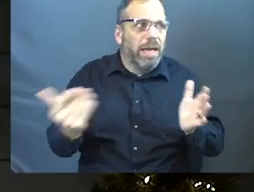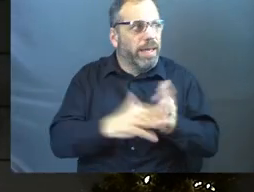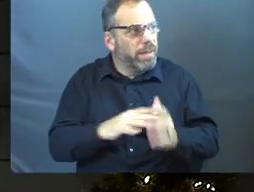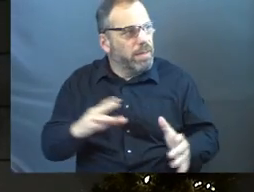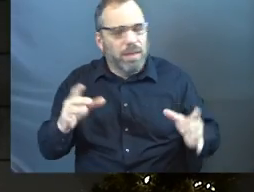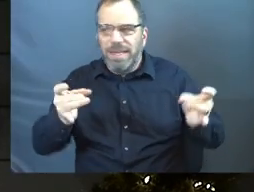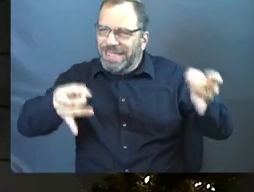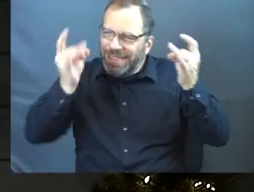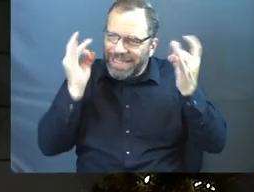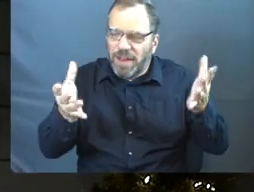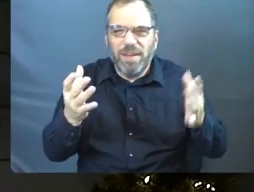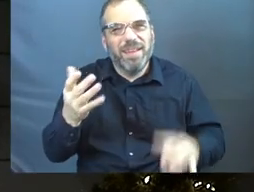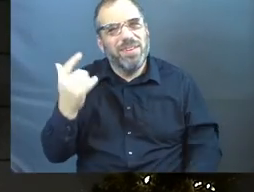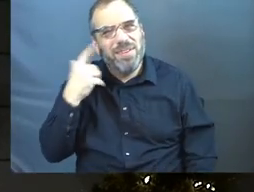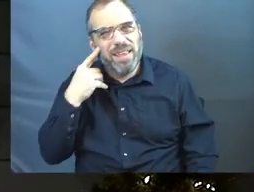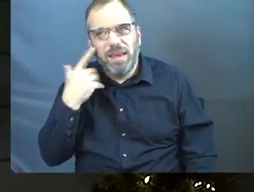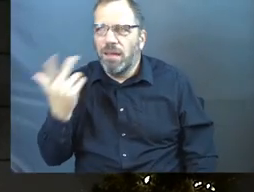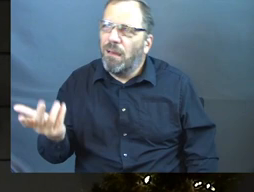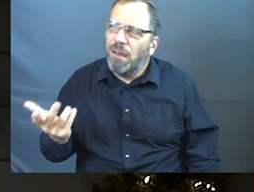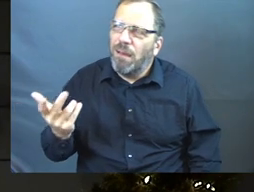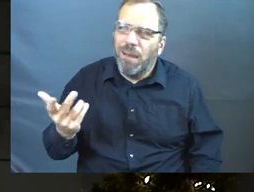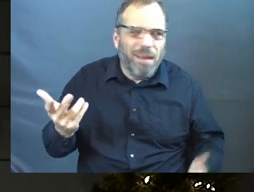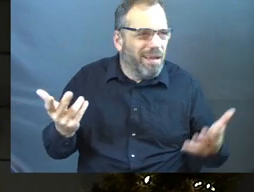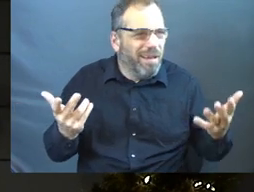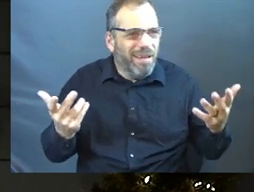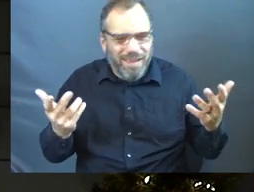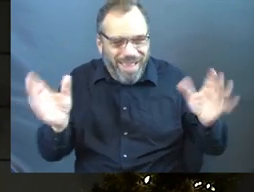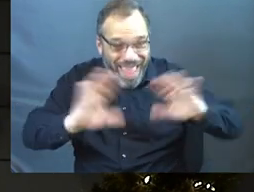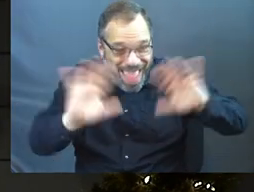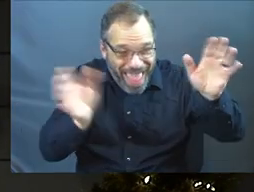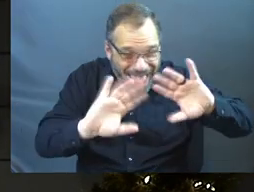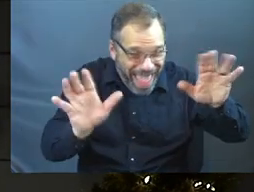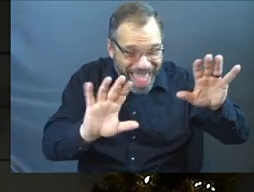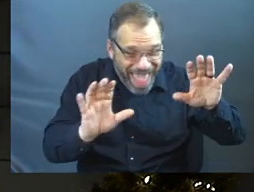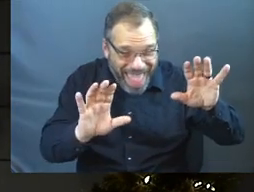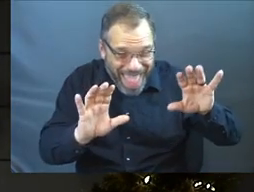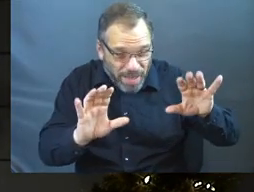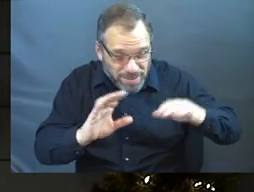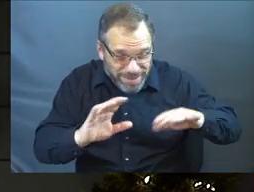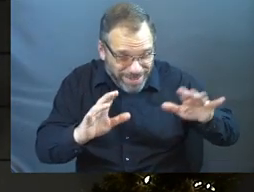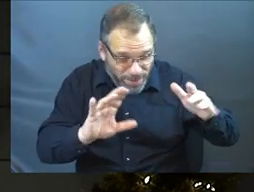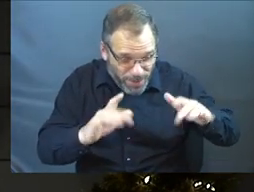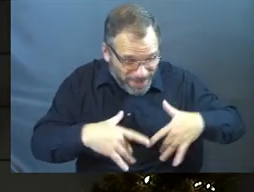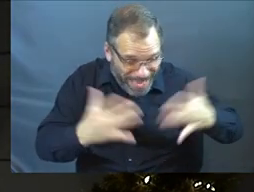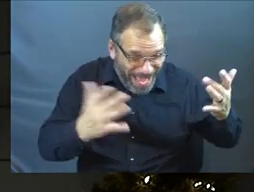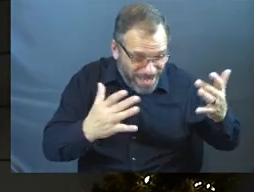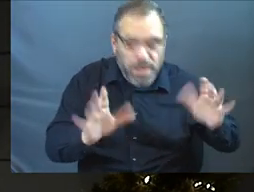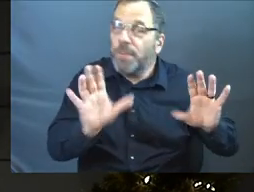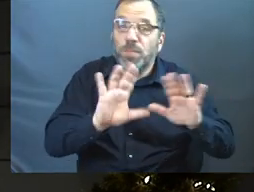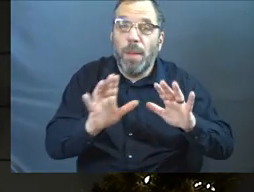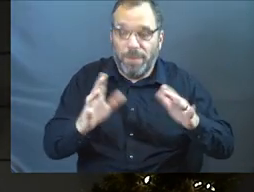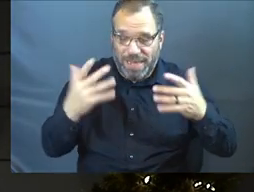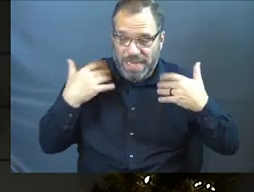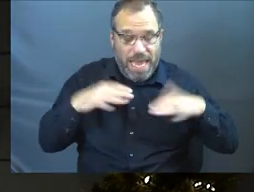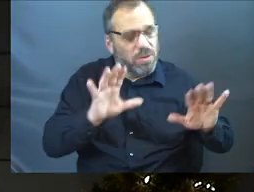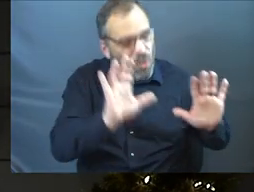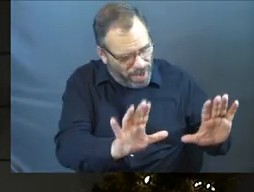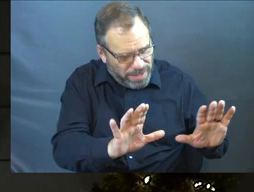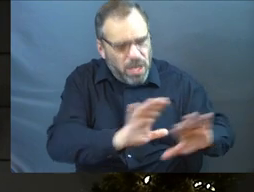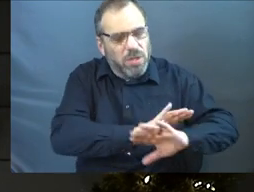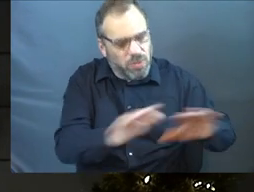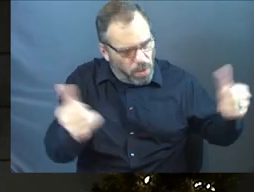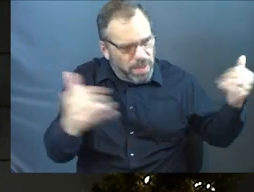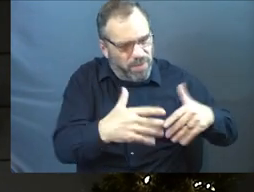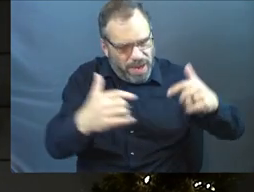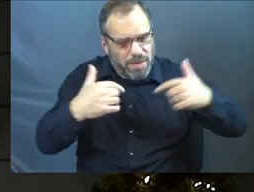Again, you would think that they'd be like, hey, we're, you know, hey, just gently. It's like, oh, real scary. But the angel reassured them, do